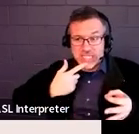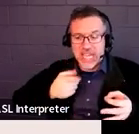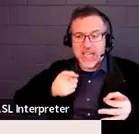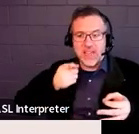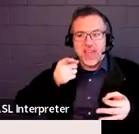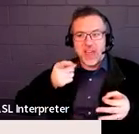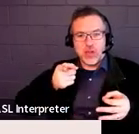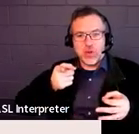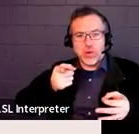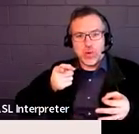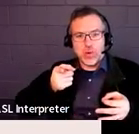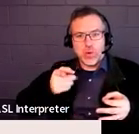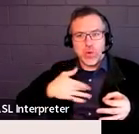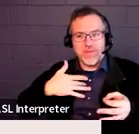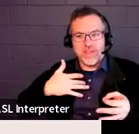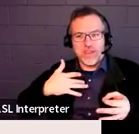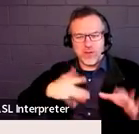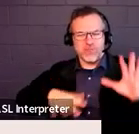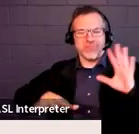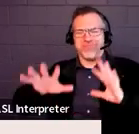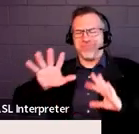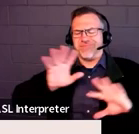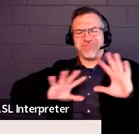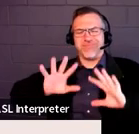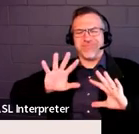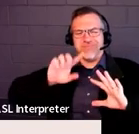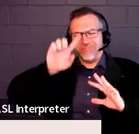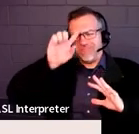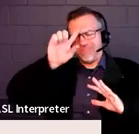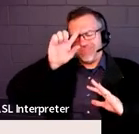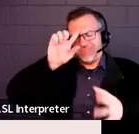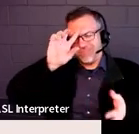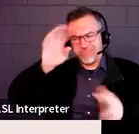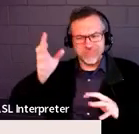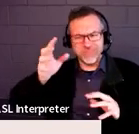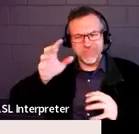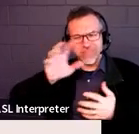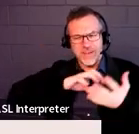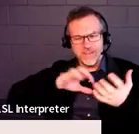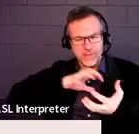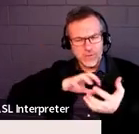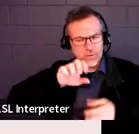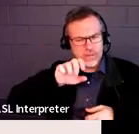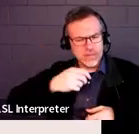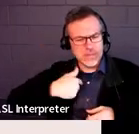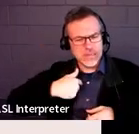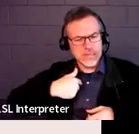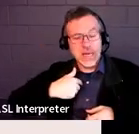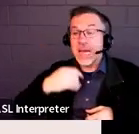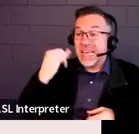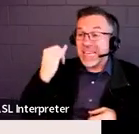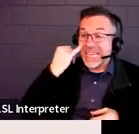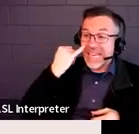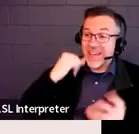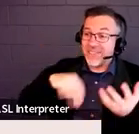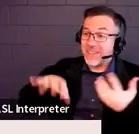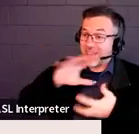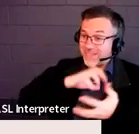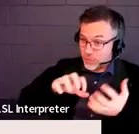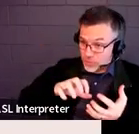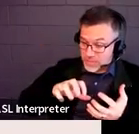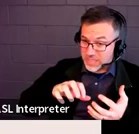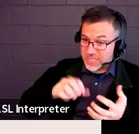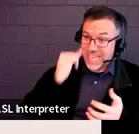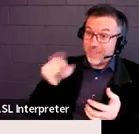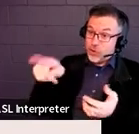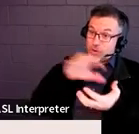I've left you in a state of confusion? Because if there's a foundation of confusion, me moving on from this